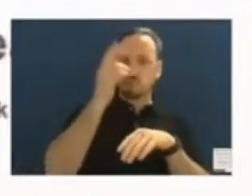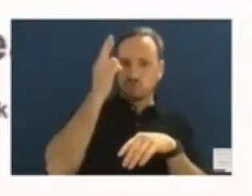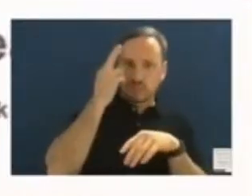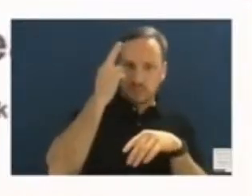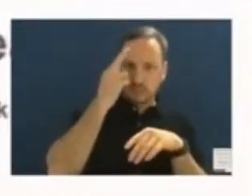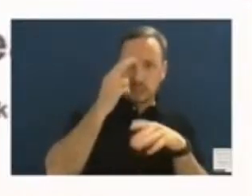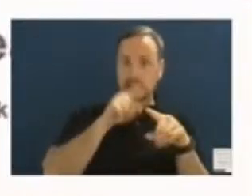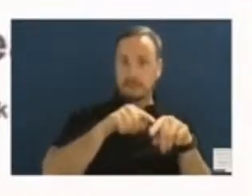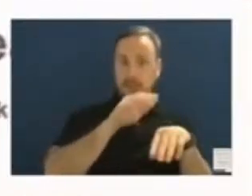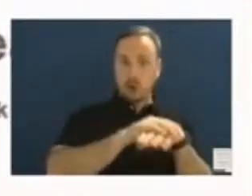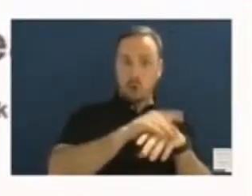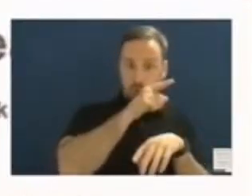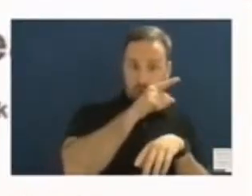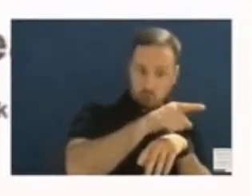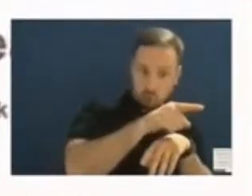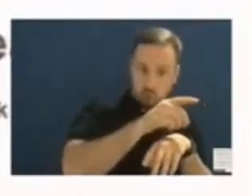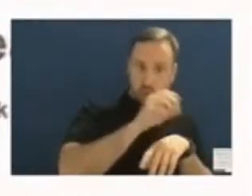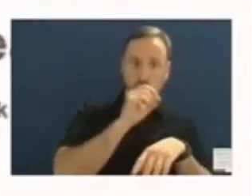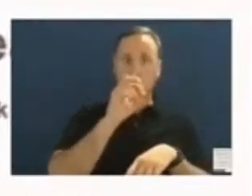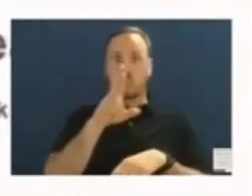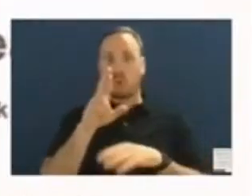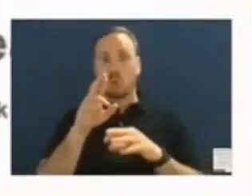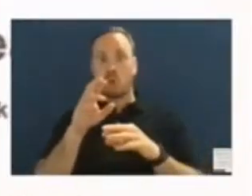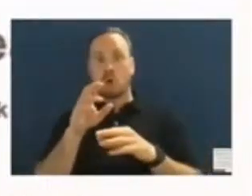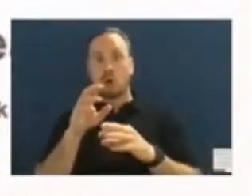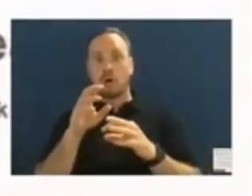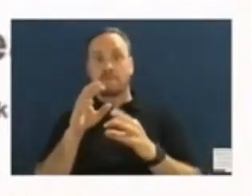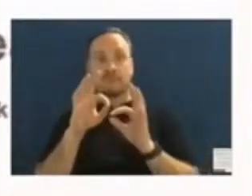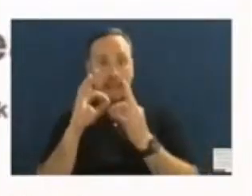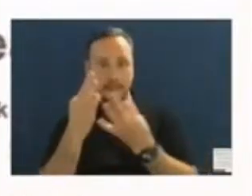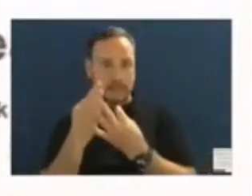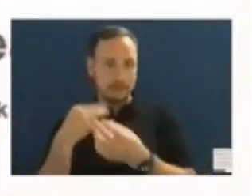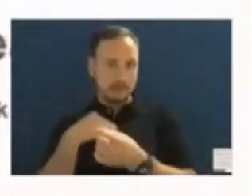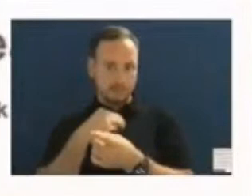or if it has to do with someone that the employee is caring for.